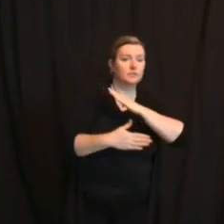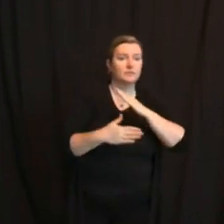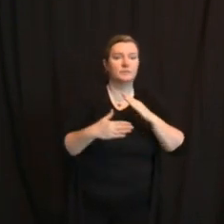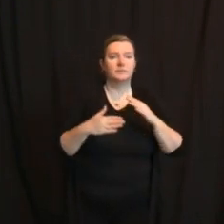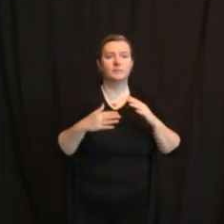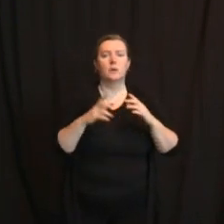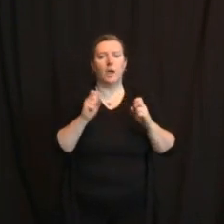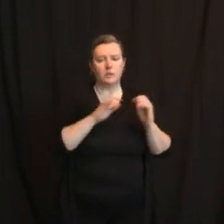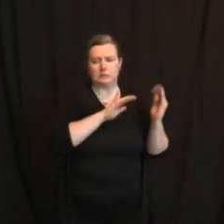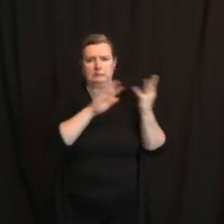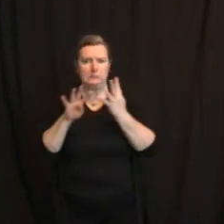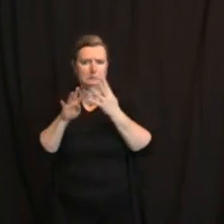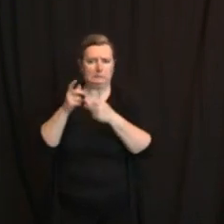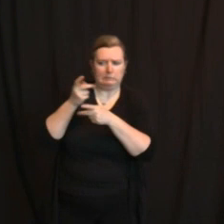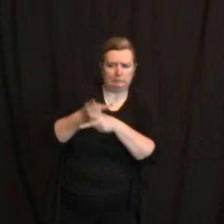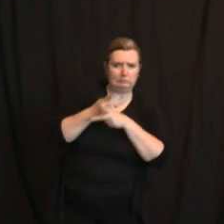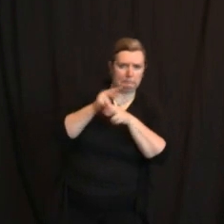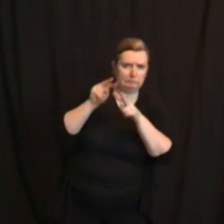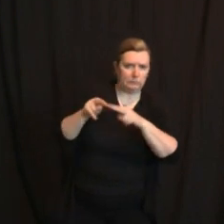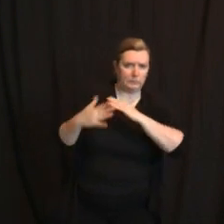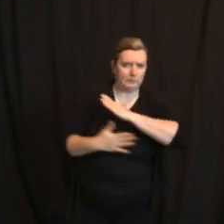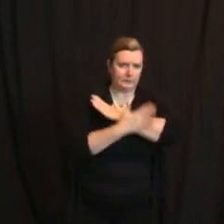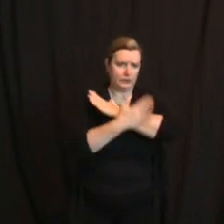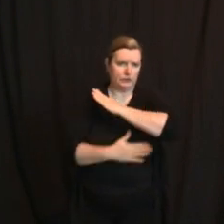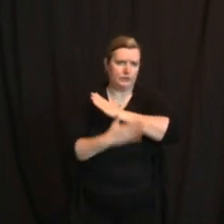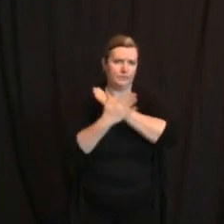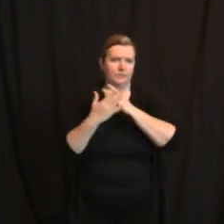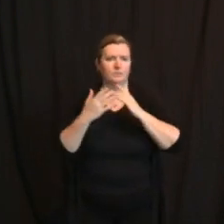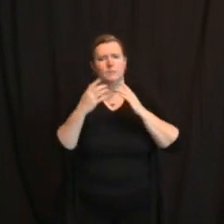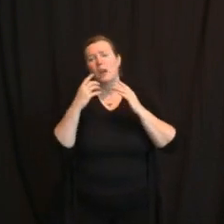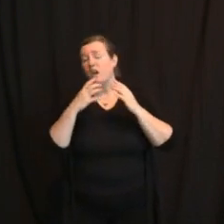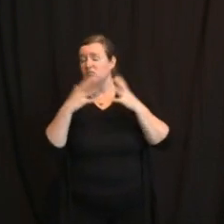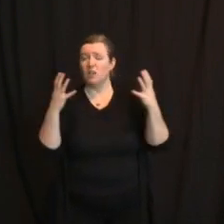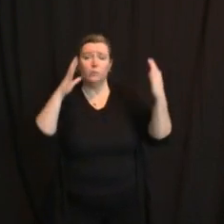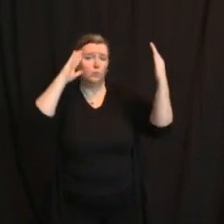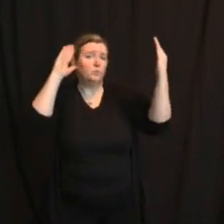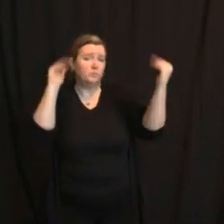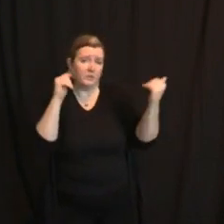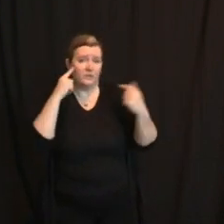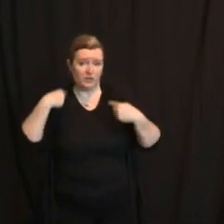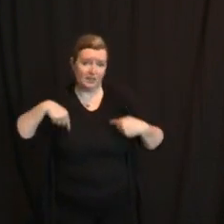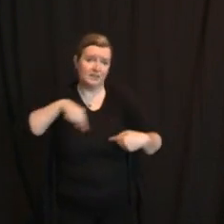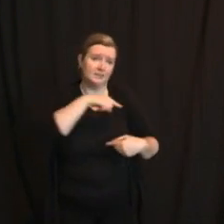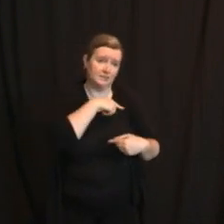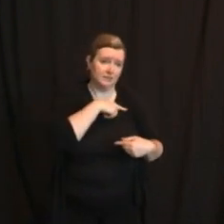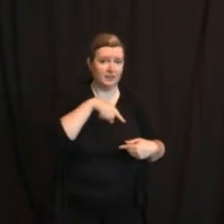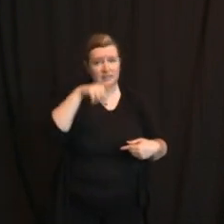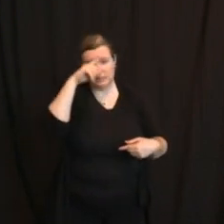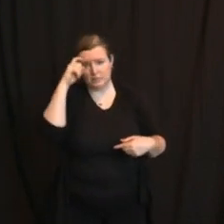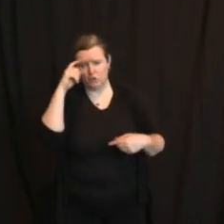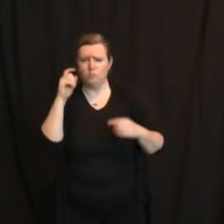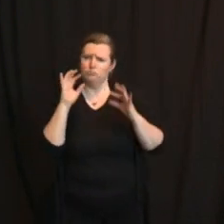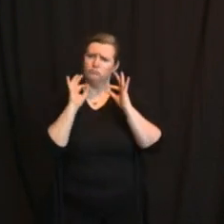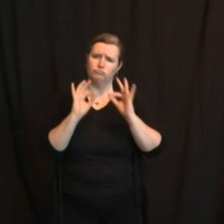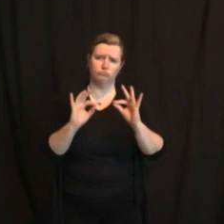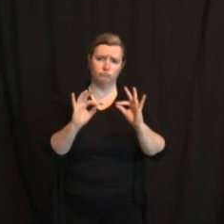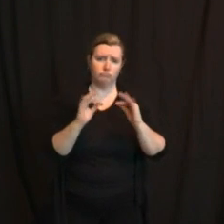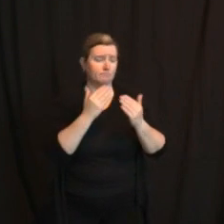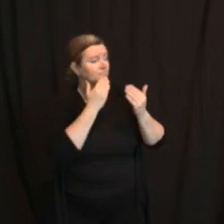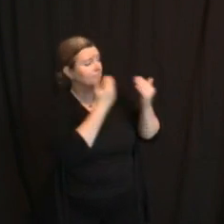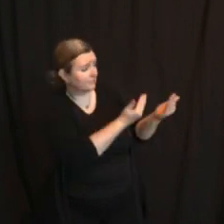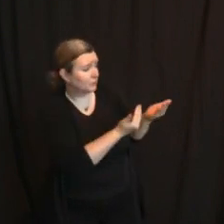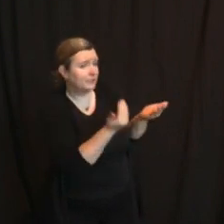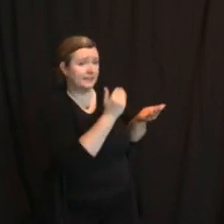And I have great hope for us, and I have great hope for us this summer. And thank you, Governor, once again for